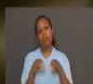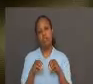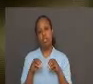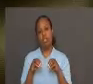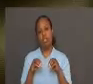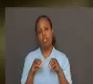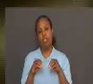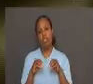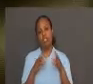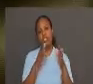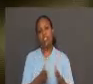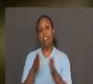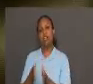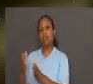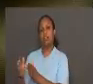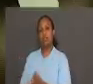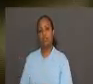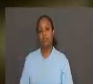Students, let's get ready.